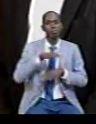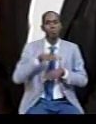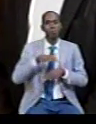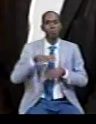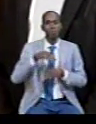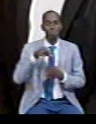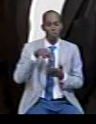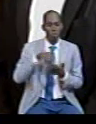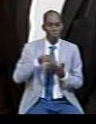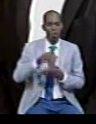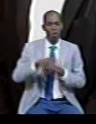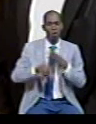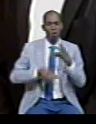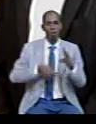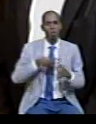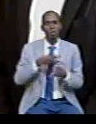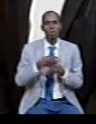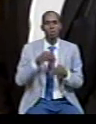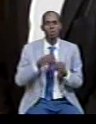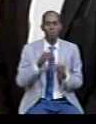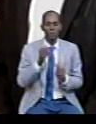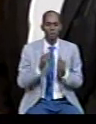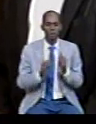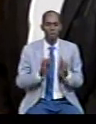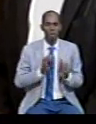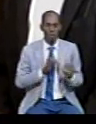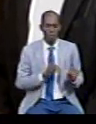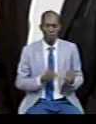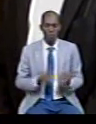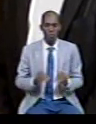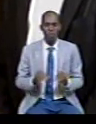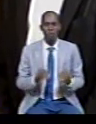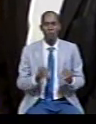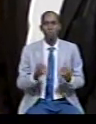above this world in which I am.